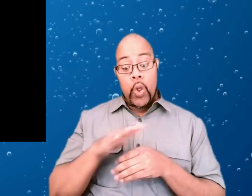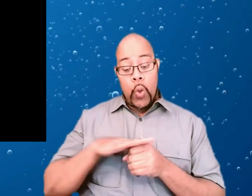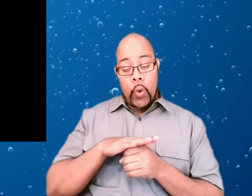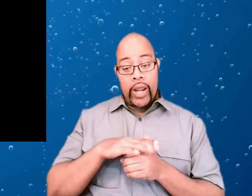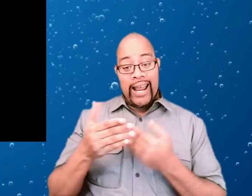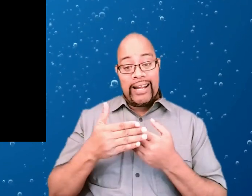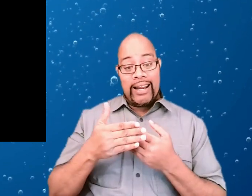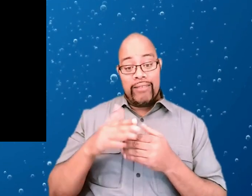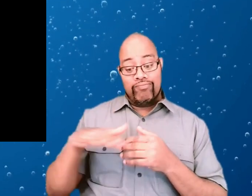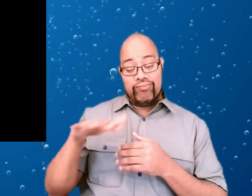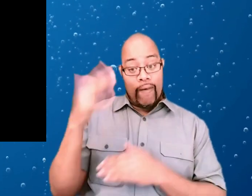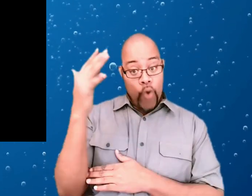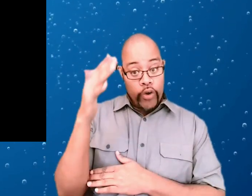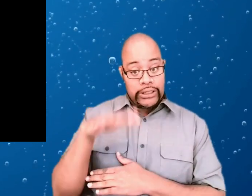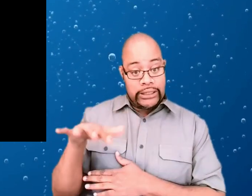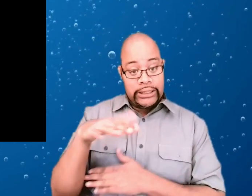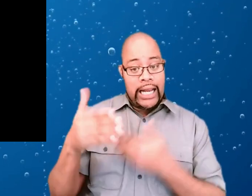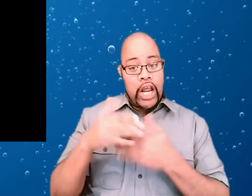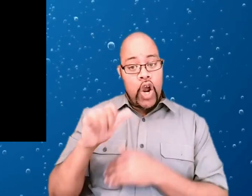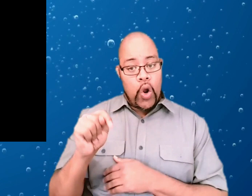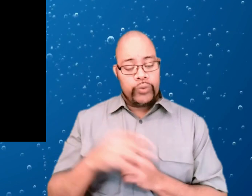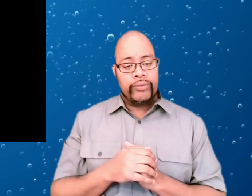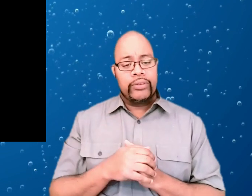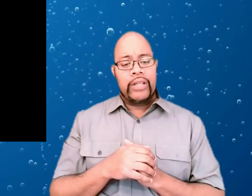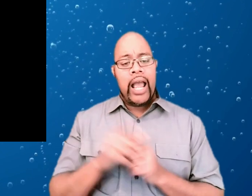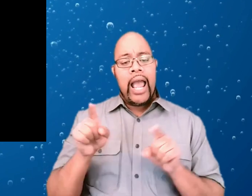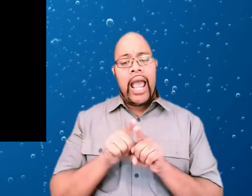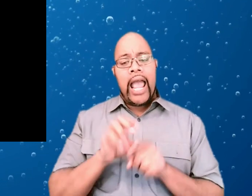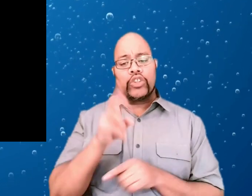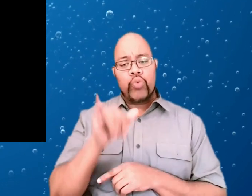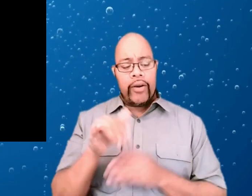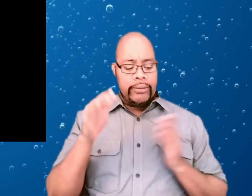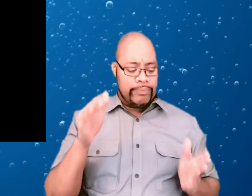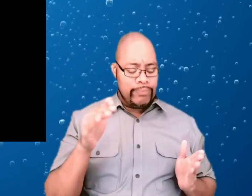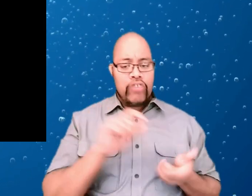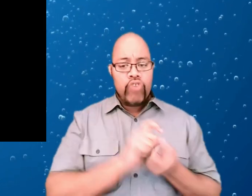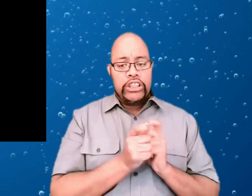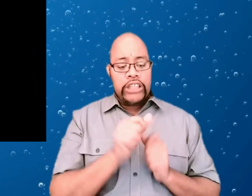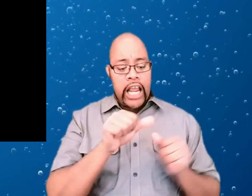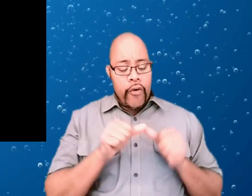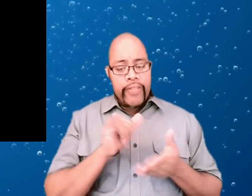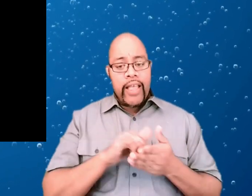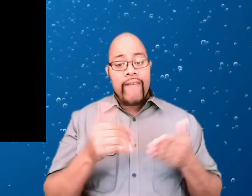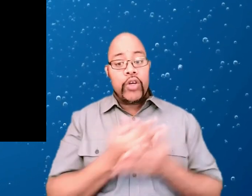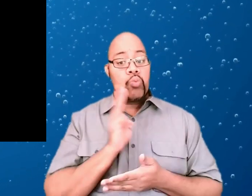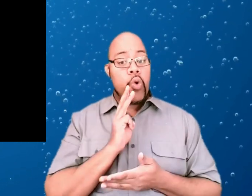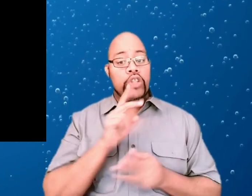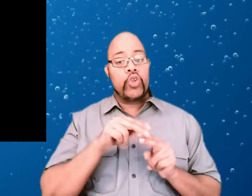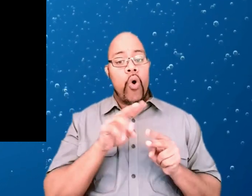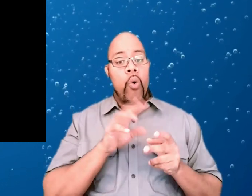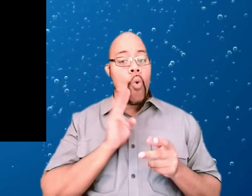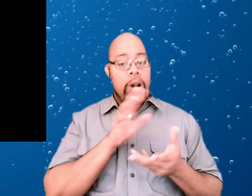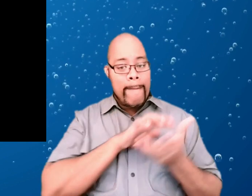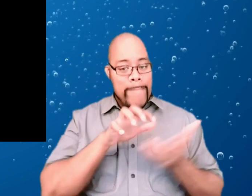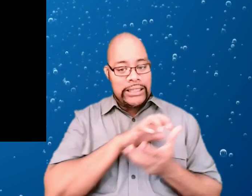between the maritime live oak forest, a forest by the coast, and the estuary, the transition zone where freshwater and saltwater meet